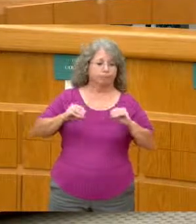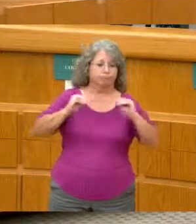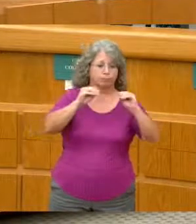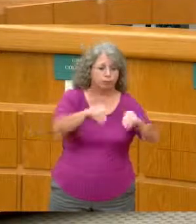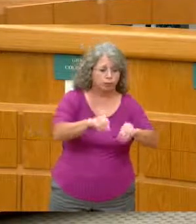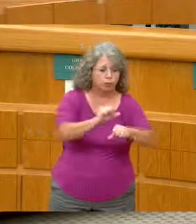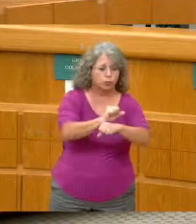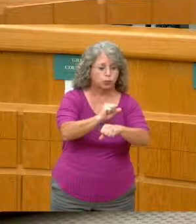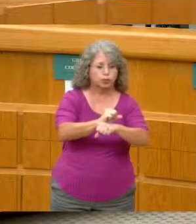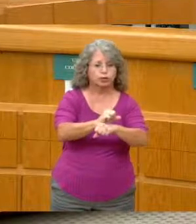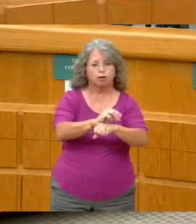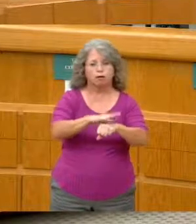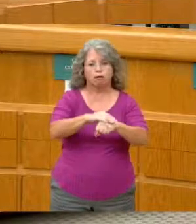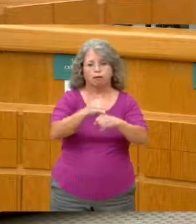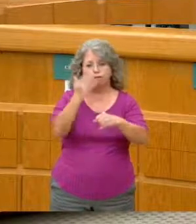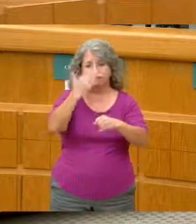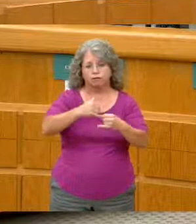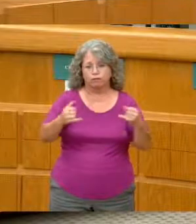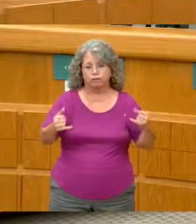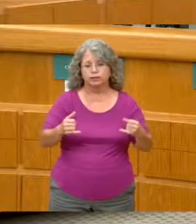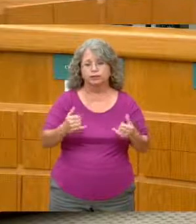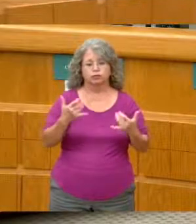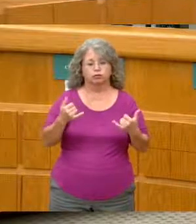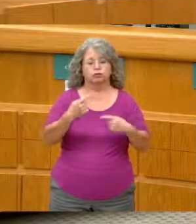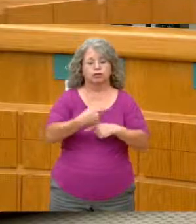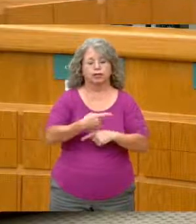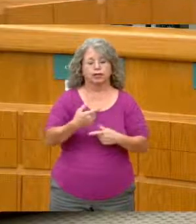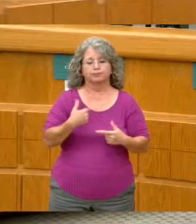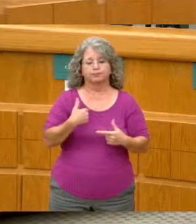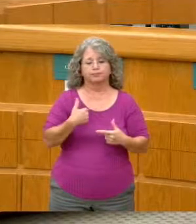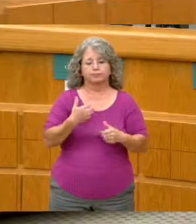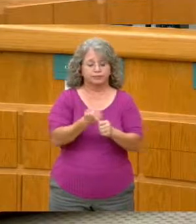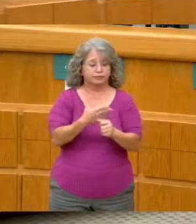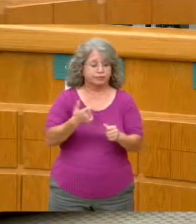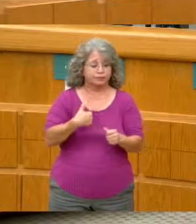selflessly on the line. And today I'd like to dedicate